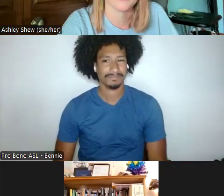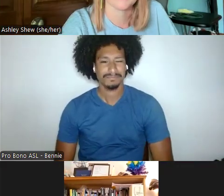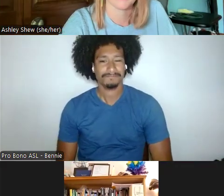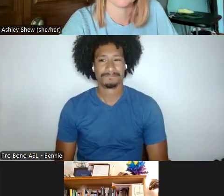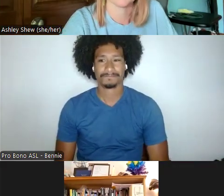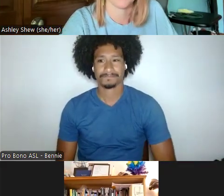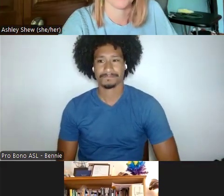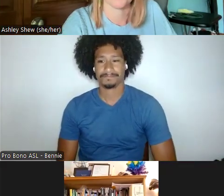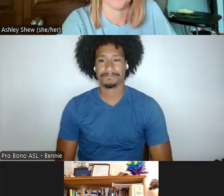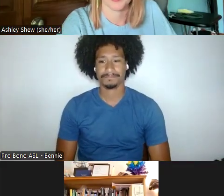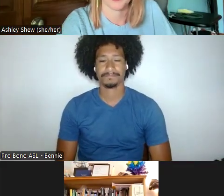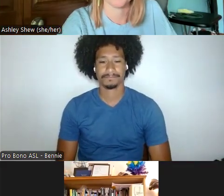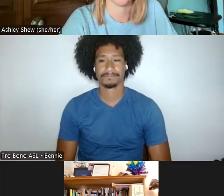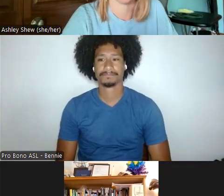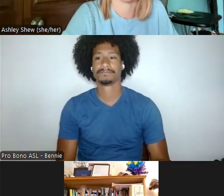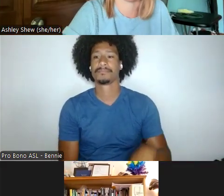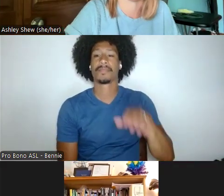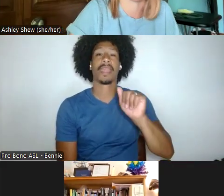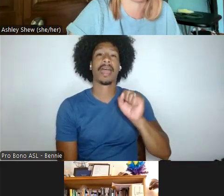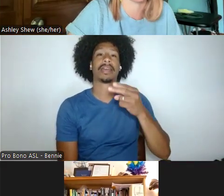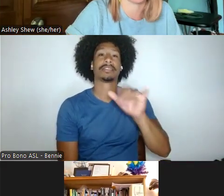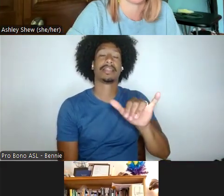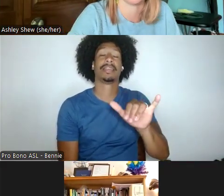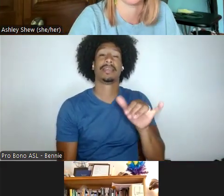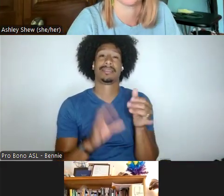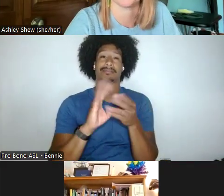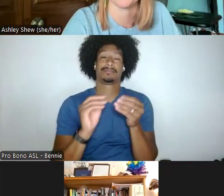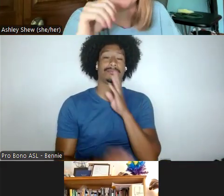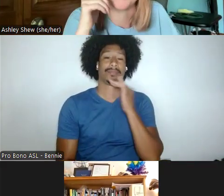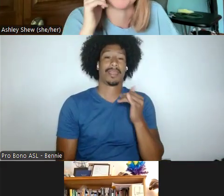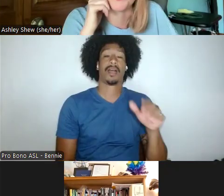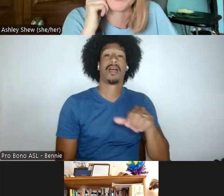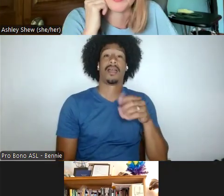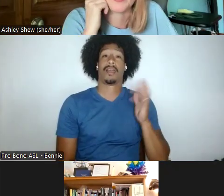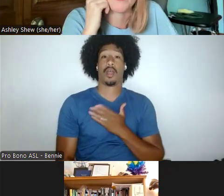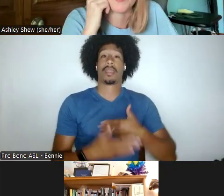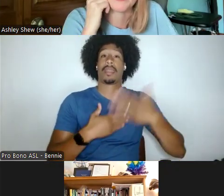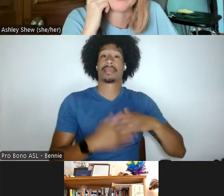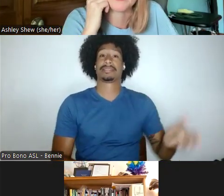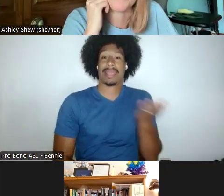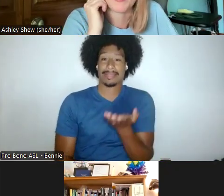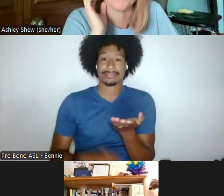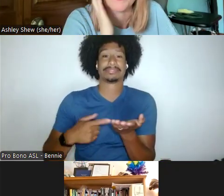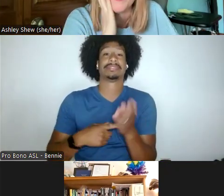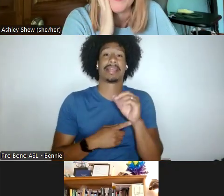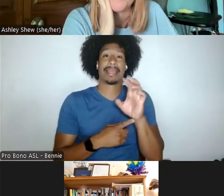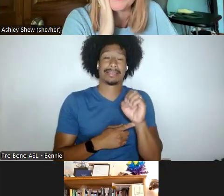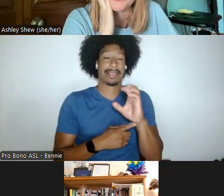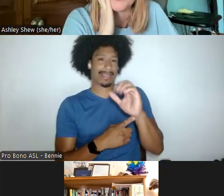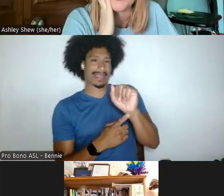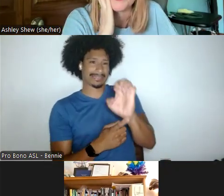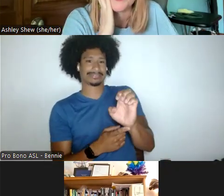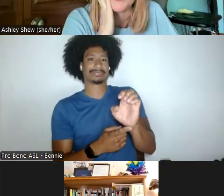Our next case comes from Michelle Friedner, and I think is really instructive in a lot of ways. This is about